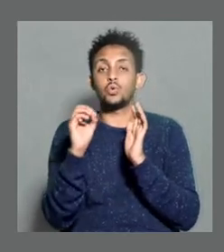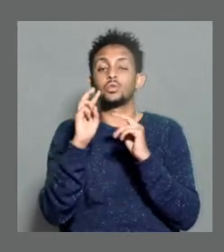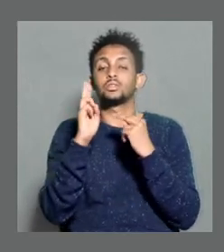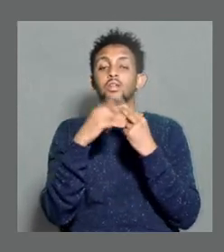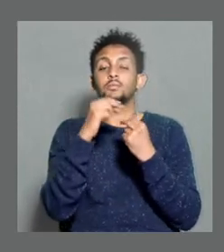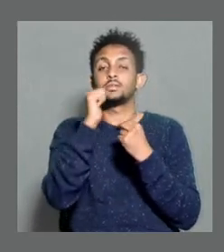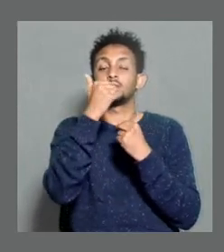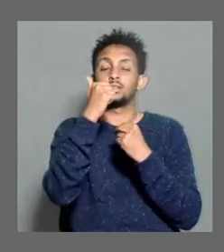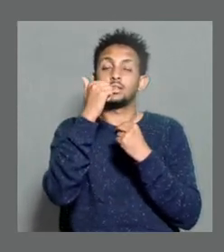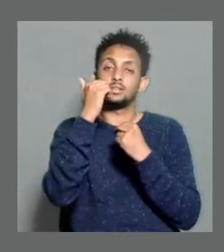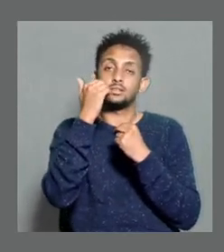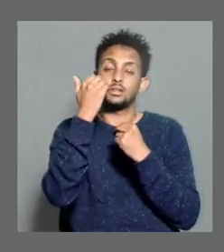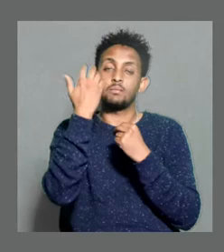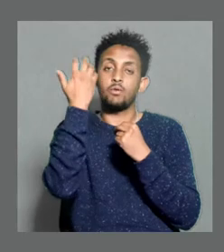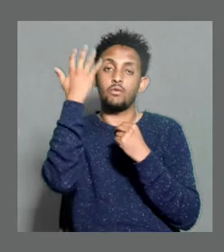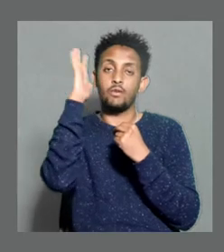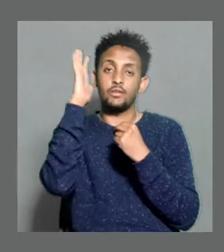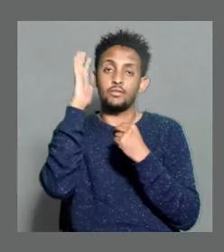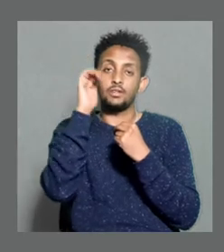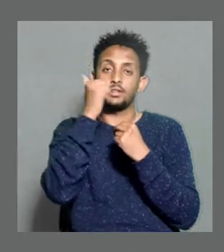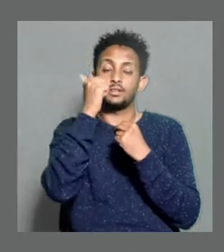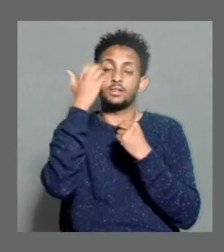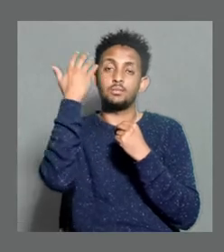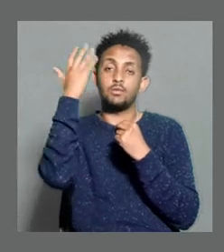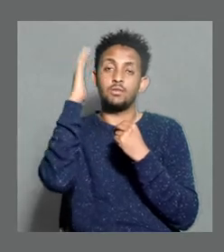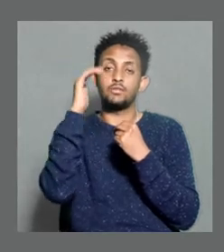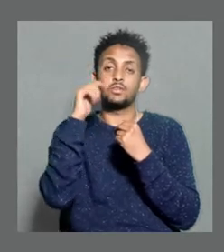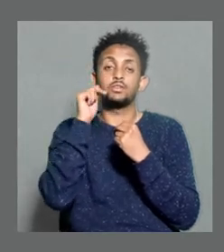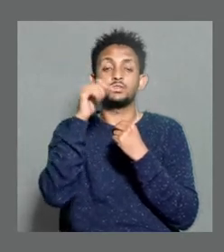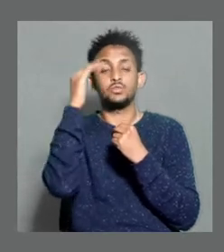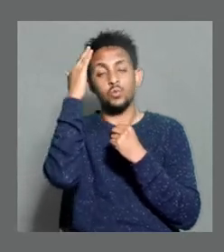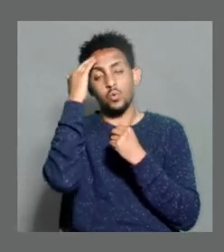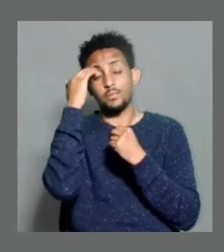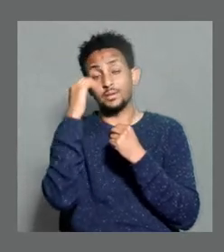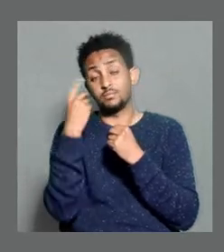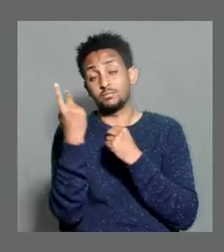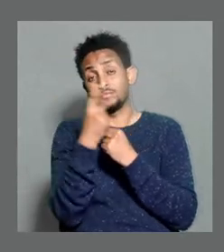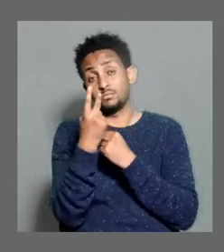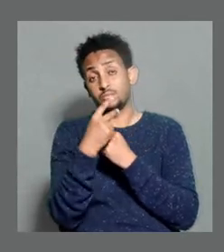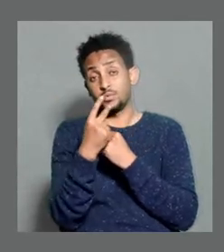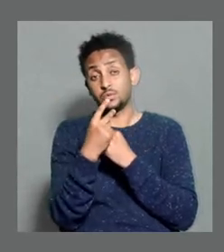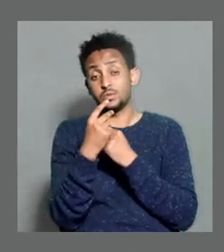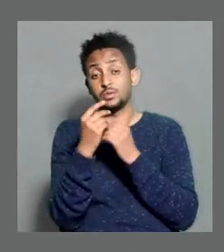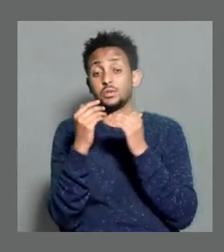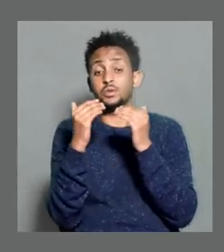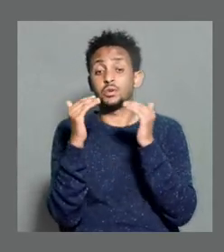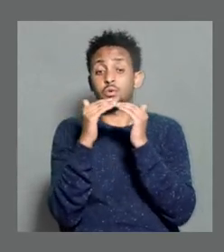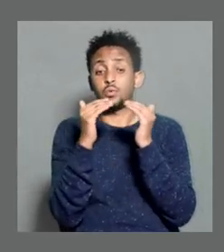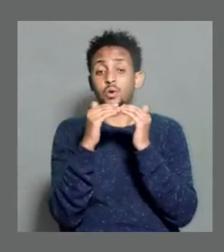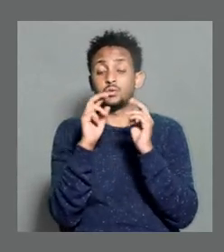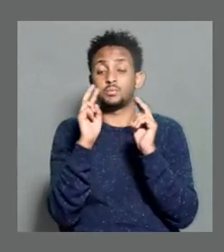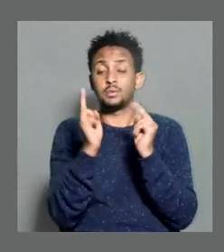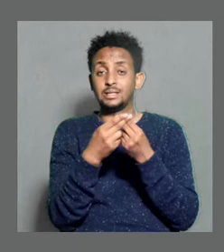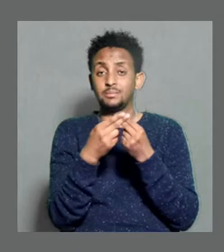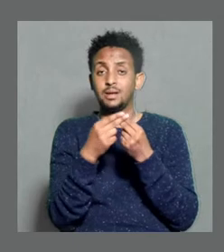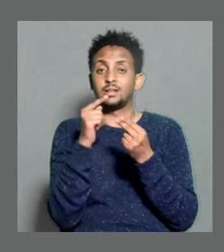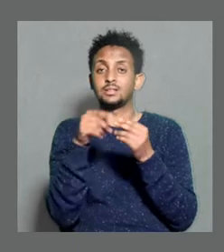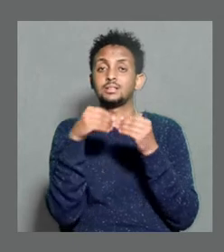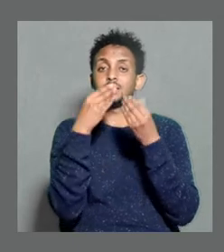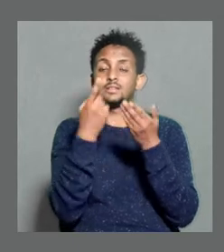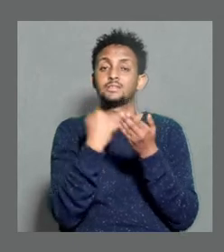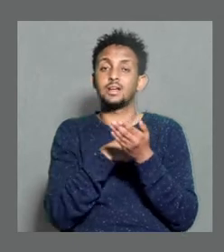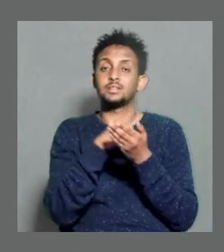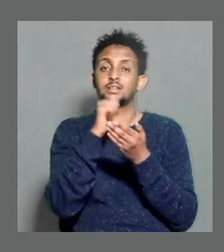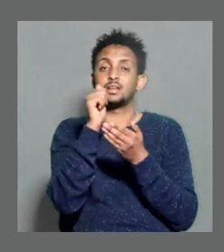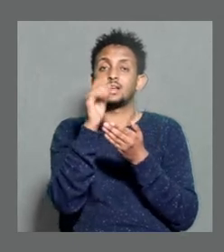10 to the power of 5. Okay, 10 to the power of 5 is a common for both, is equals to, when you multiply this, it gives us